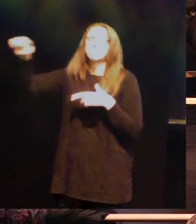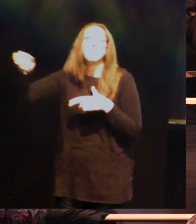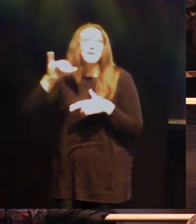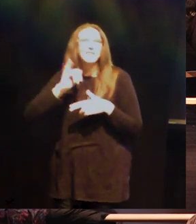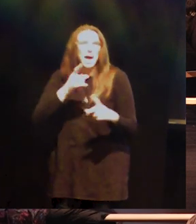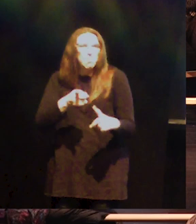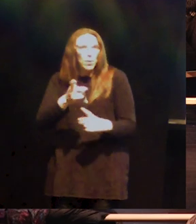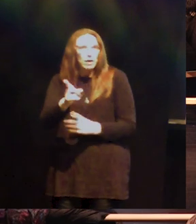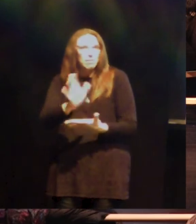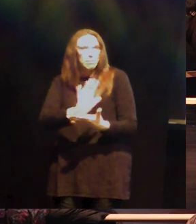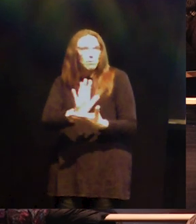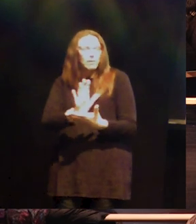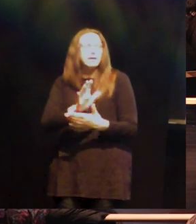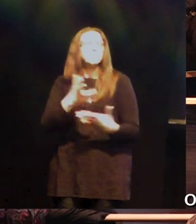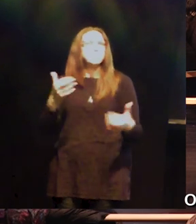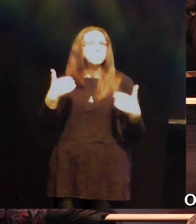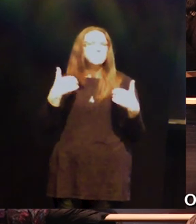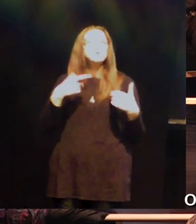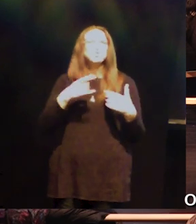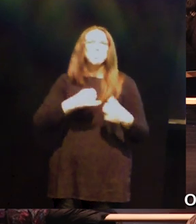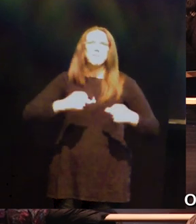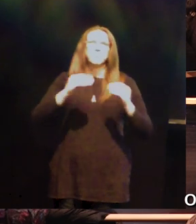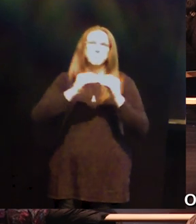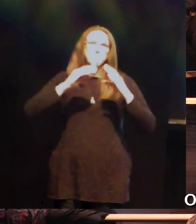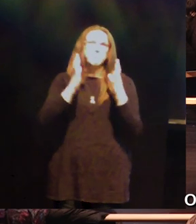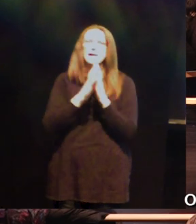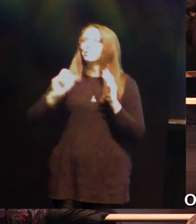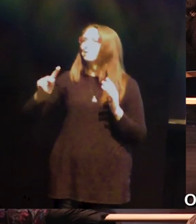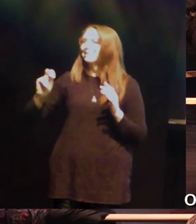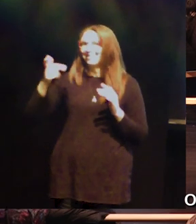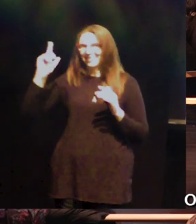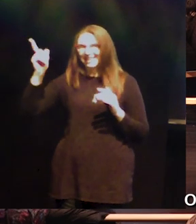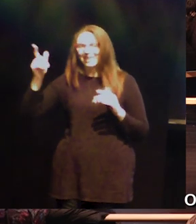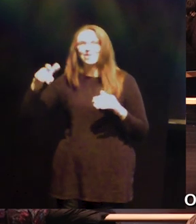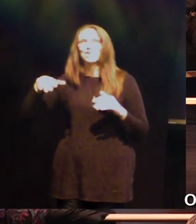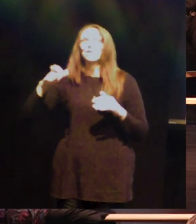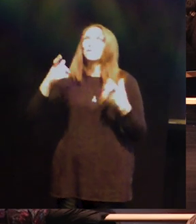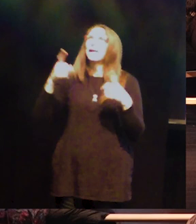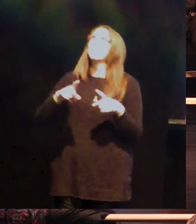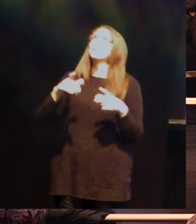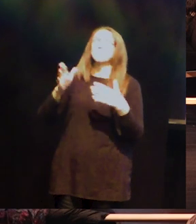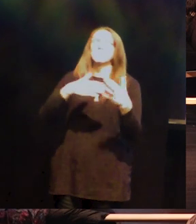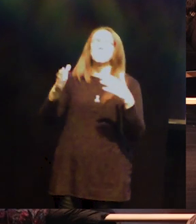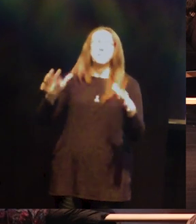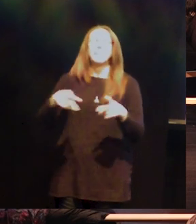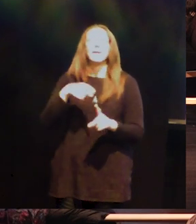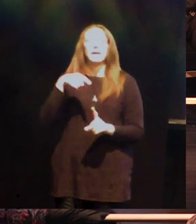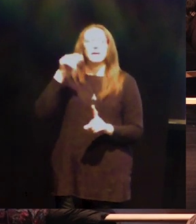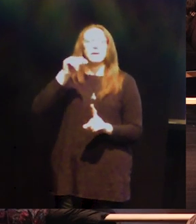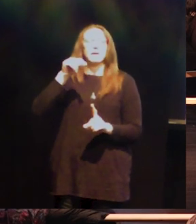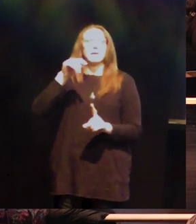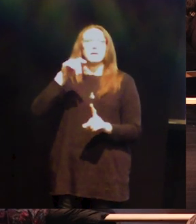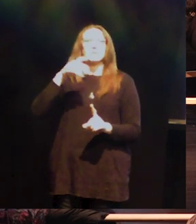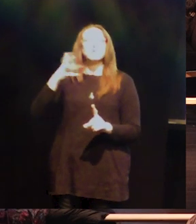point that even though she'll fight with Steven later and whatever, or that happened, or I don't remember, but anyway, she has